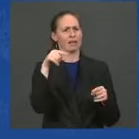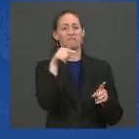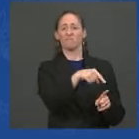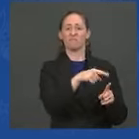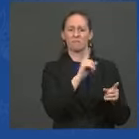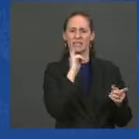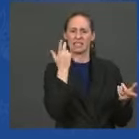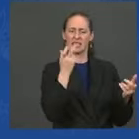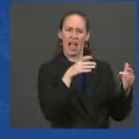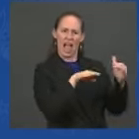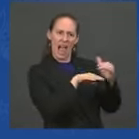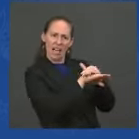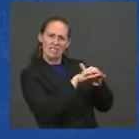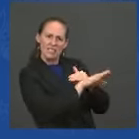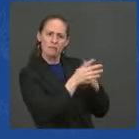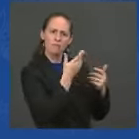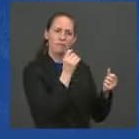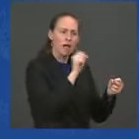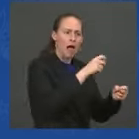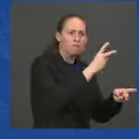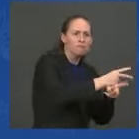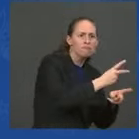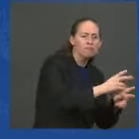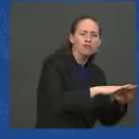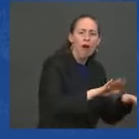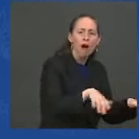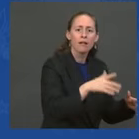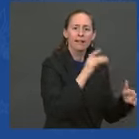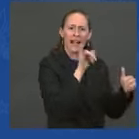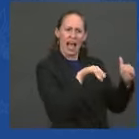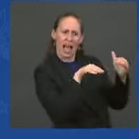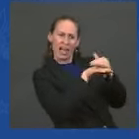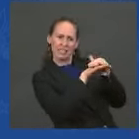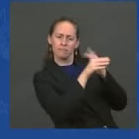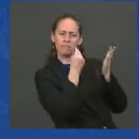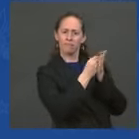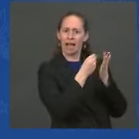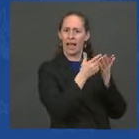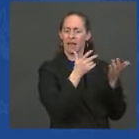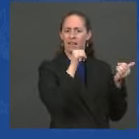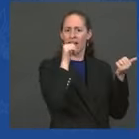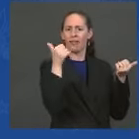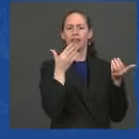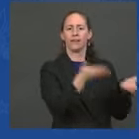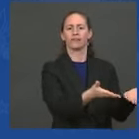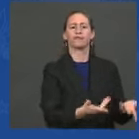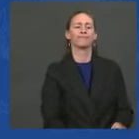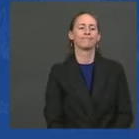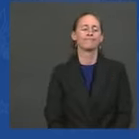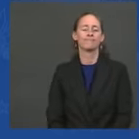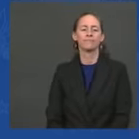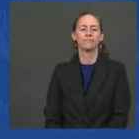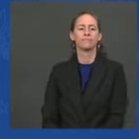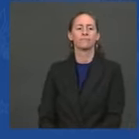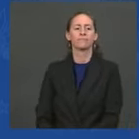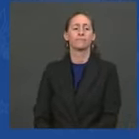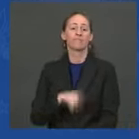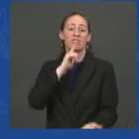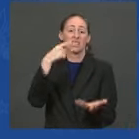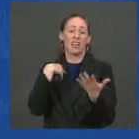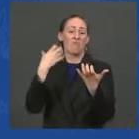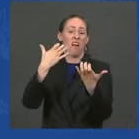of financial ability to have child care for a long time. And I want to thank the team here at